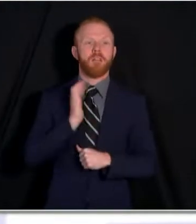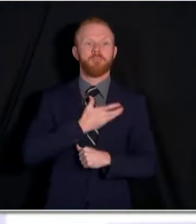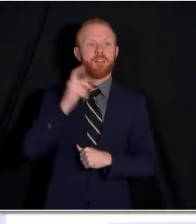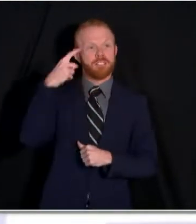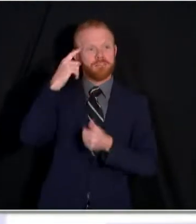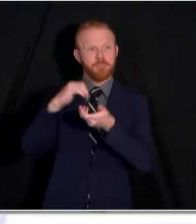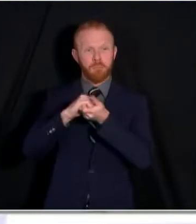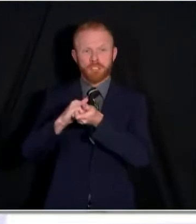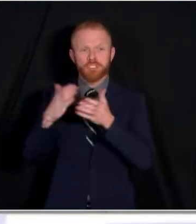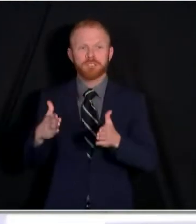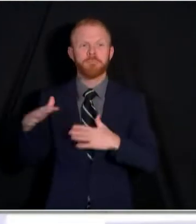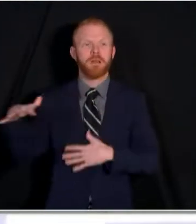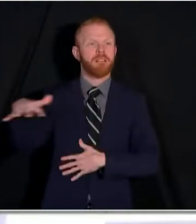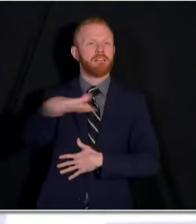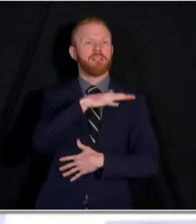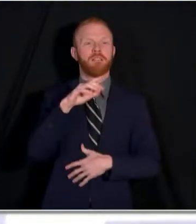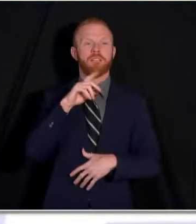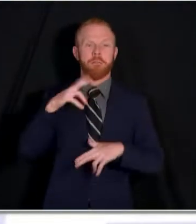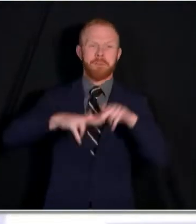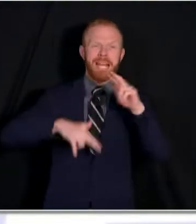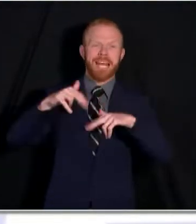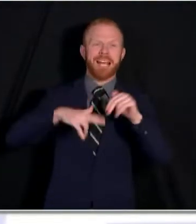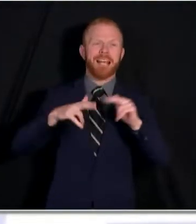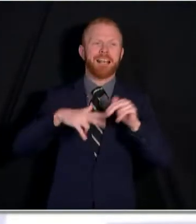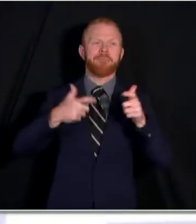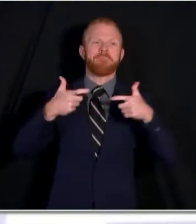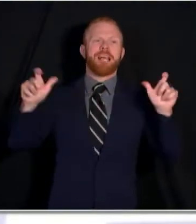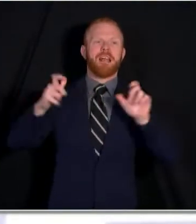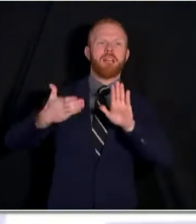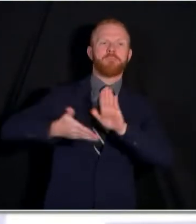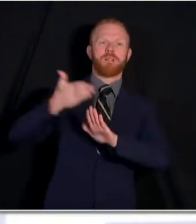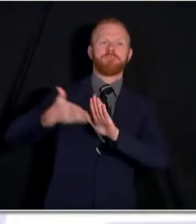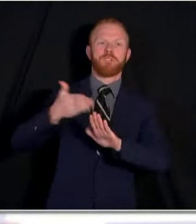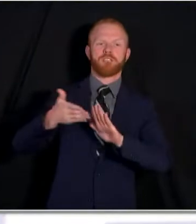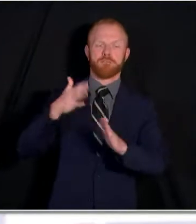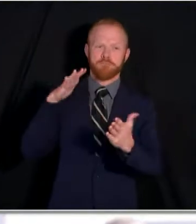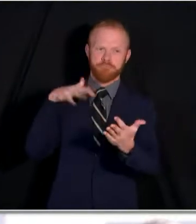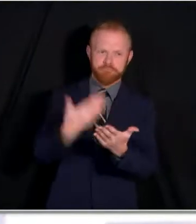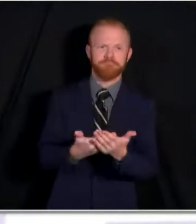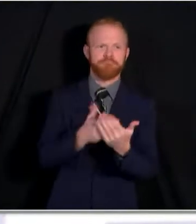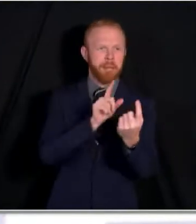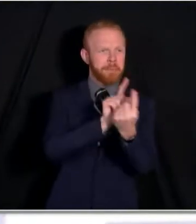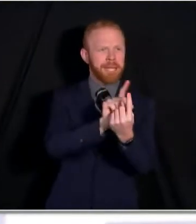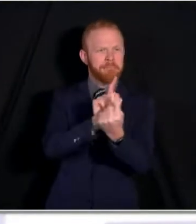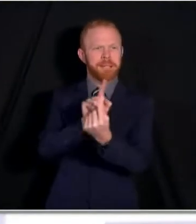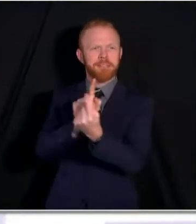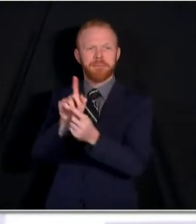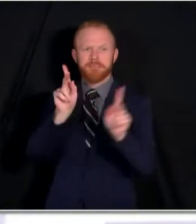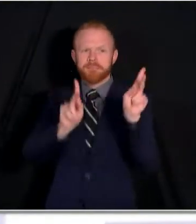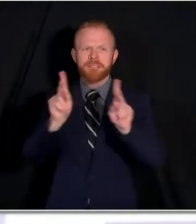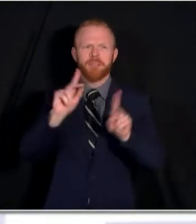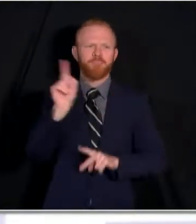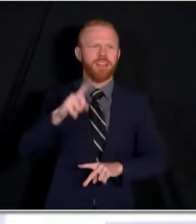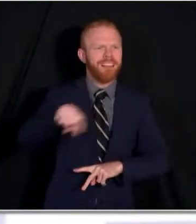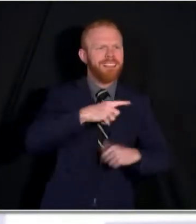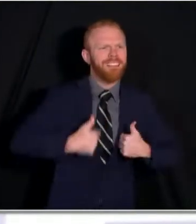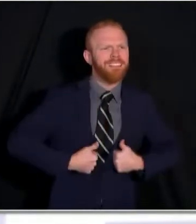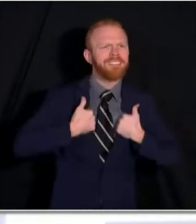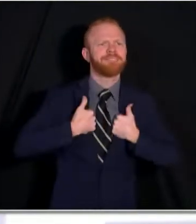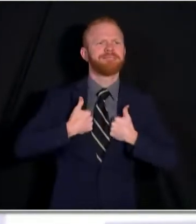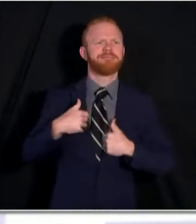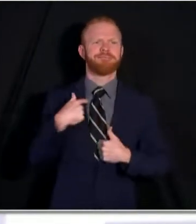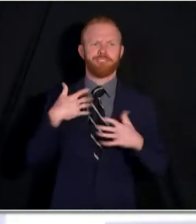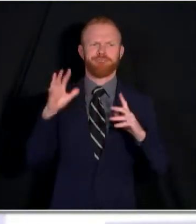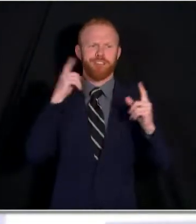operation and an operation that goes where people are. And I think the most important thing you just heard from both the General and Bob